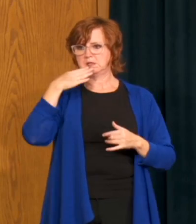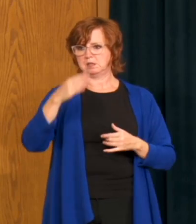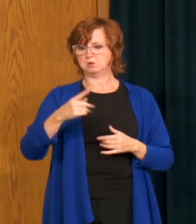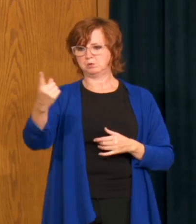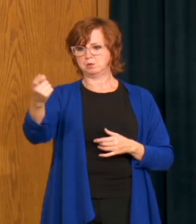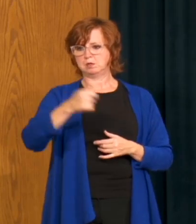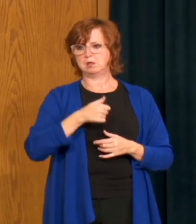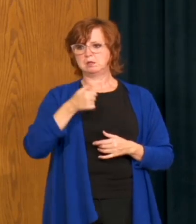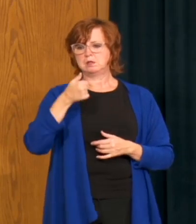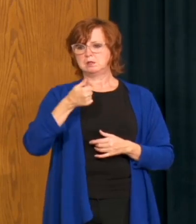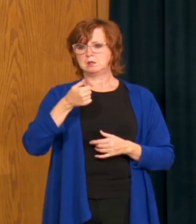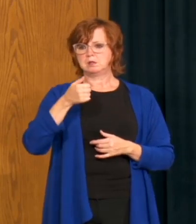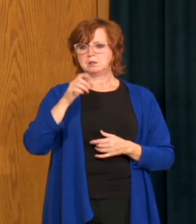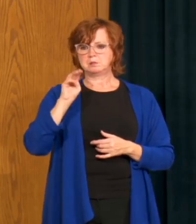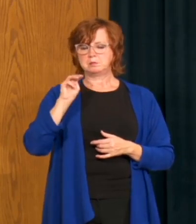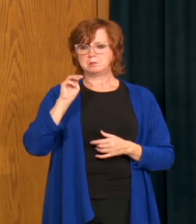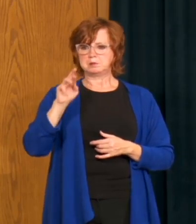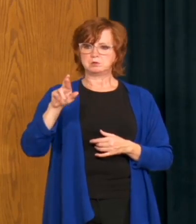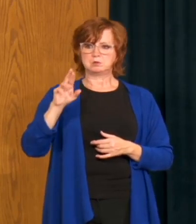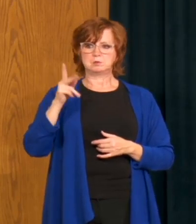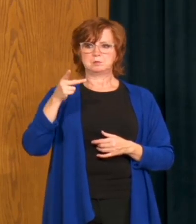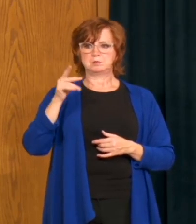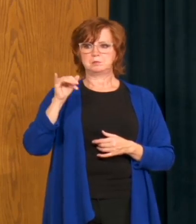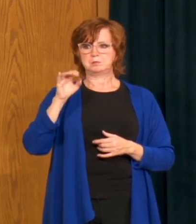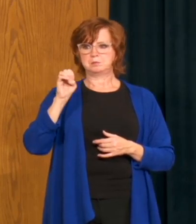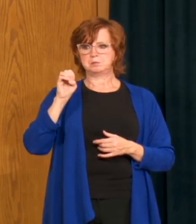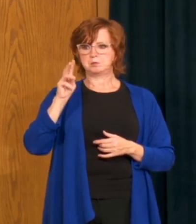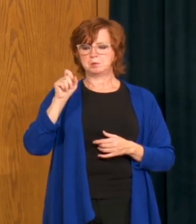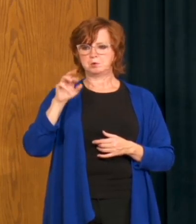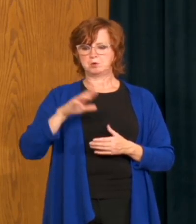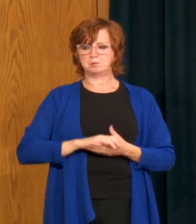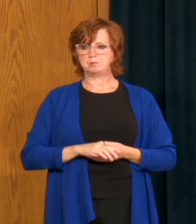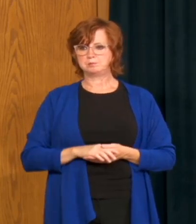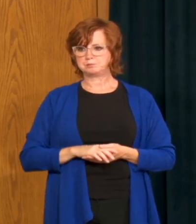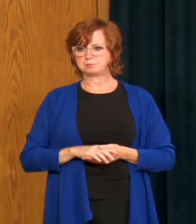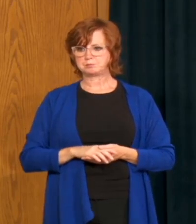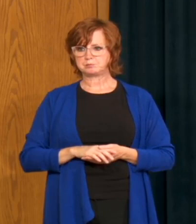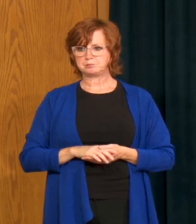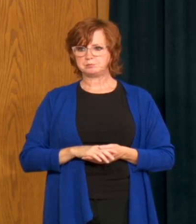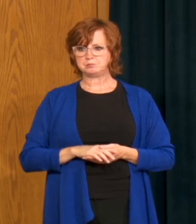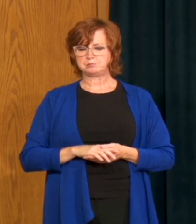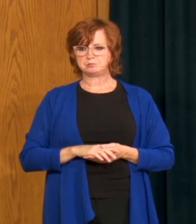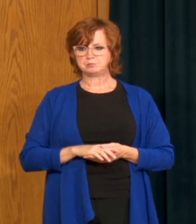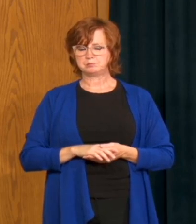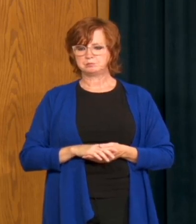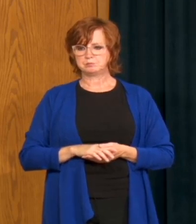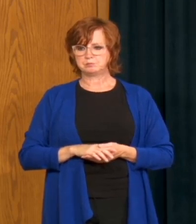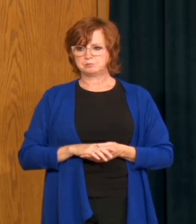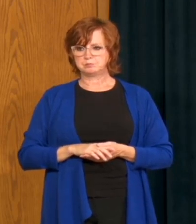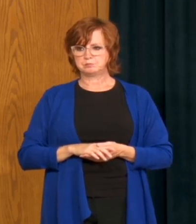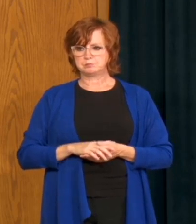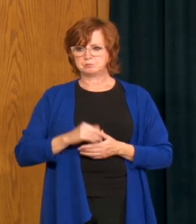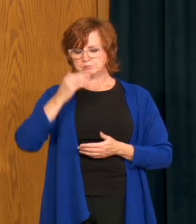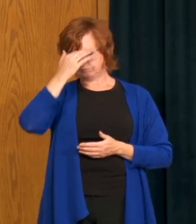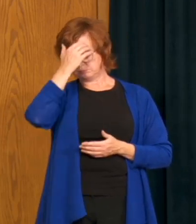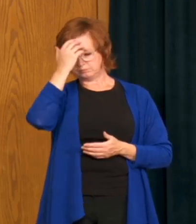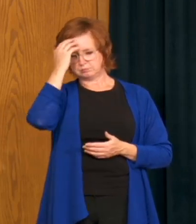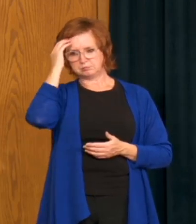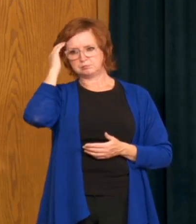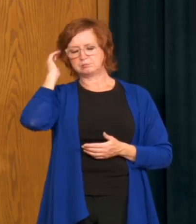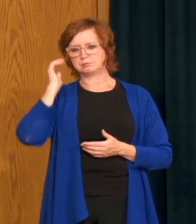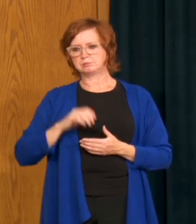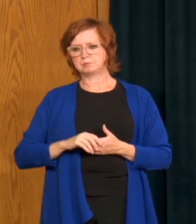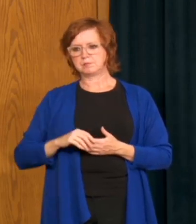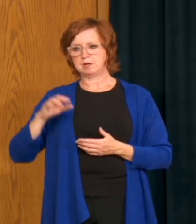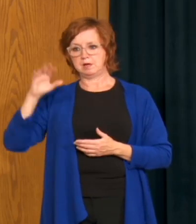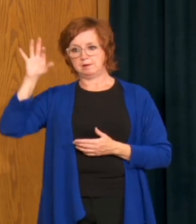Mr. Premier, is your government at all open to, besides the federal government's ask from the CFL, is your government